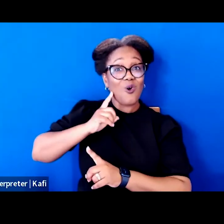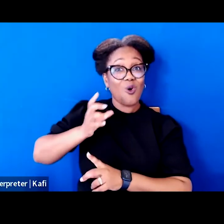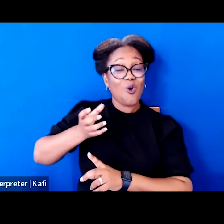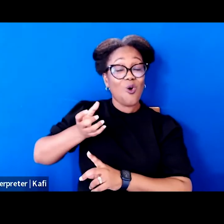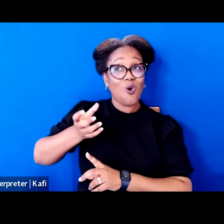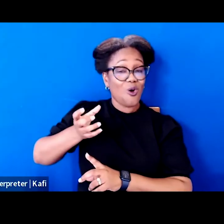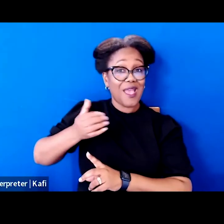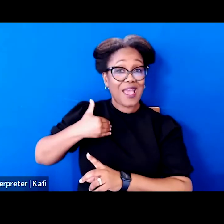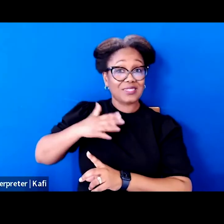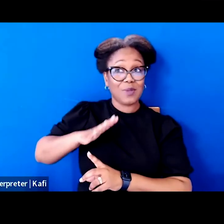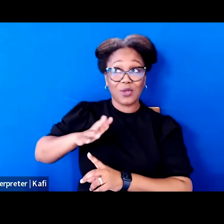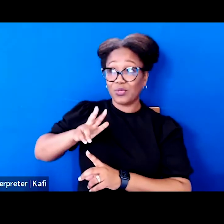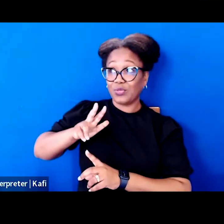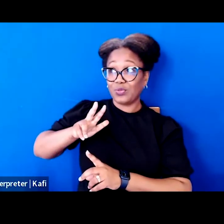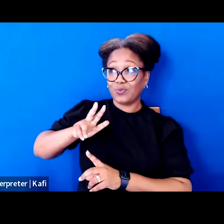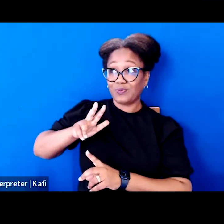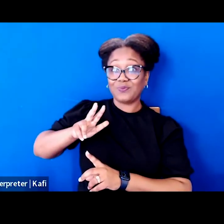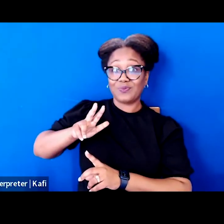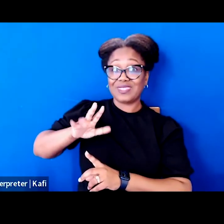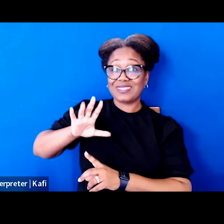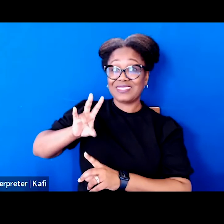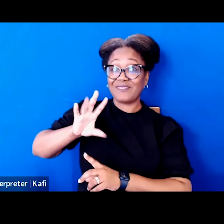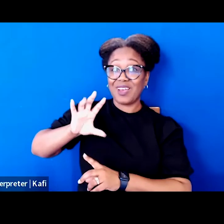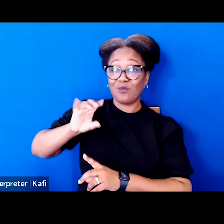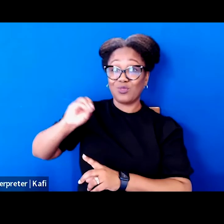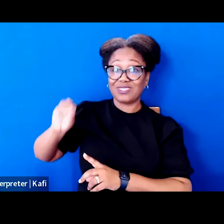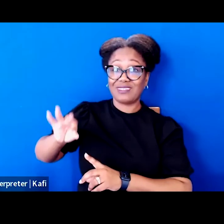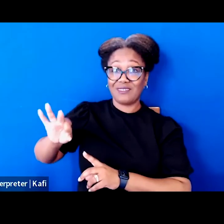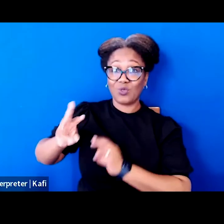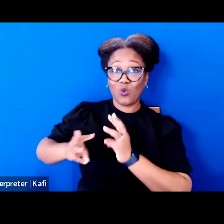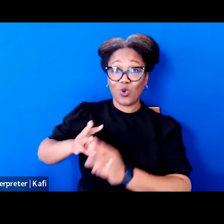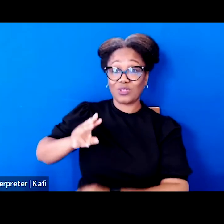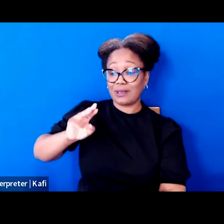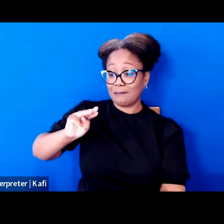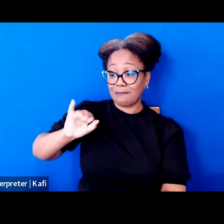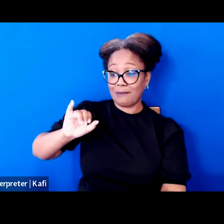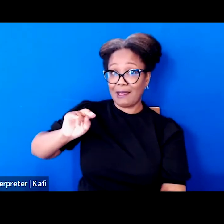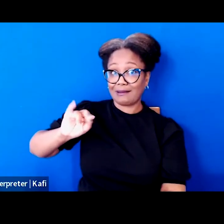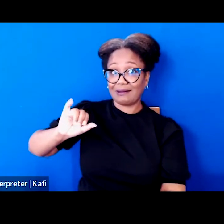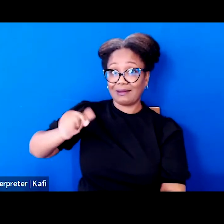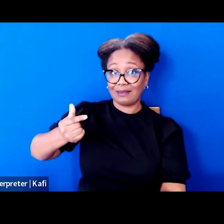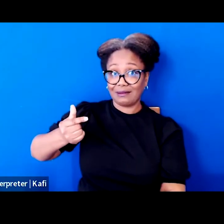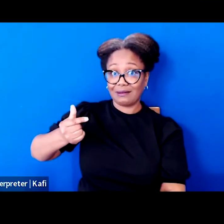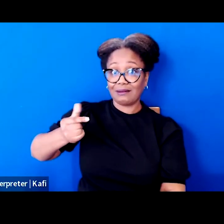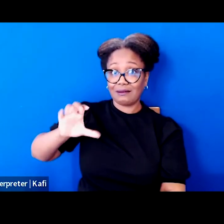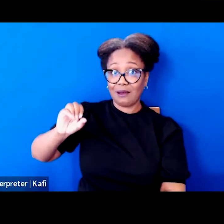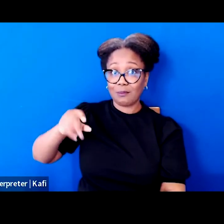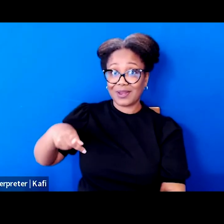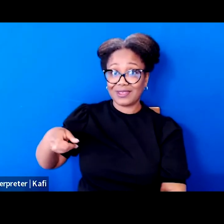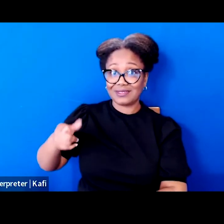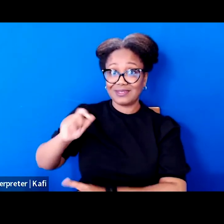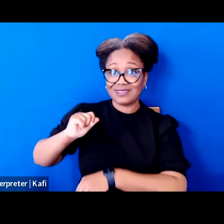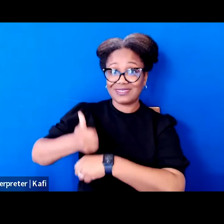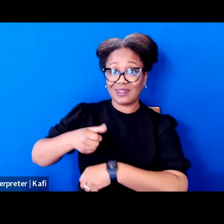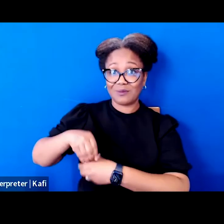understandings and framings with respect to gender and race.